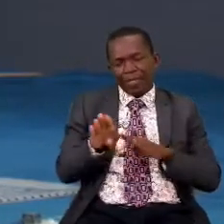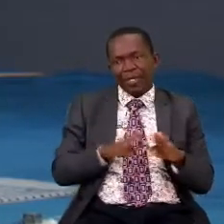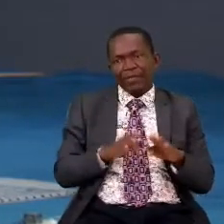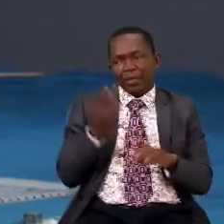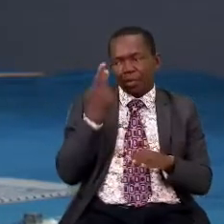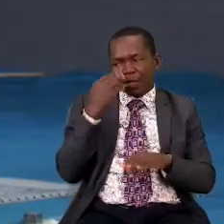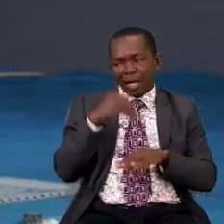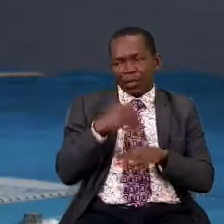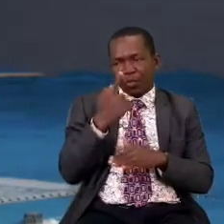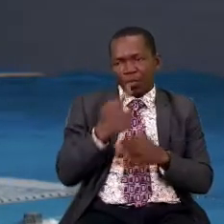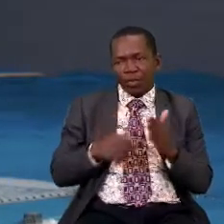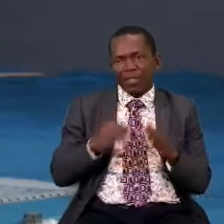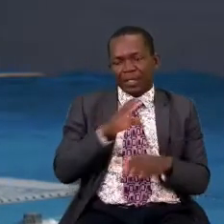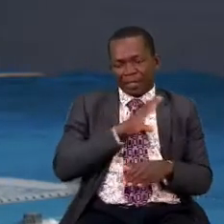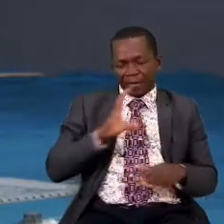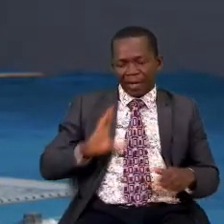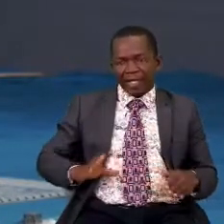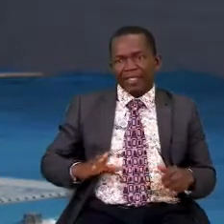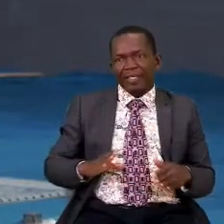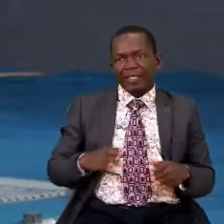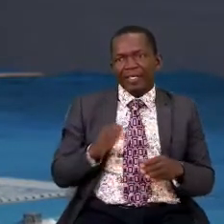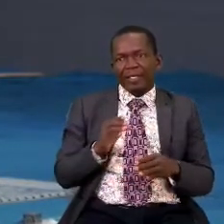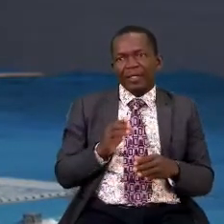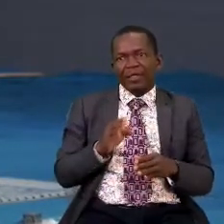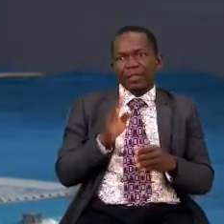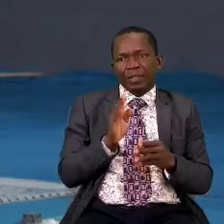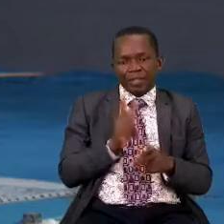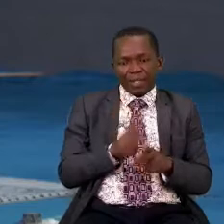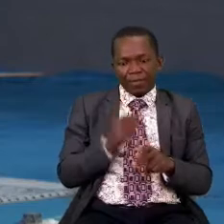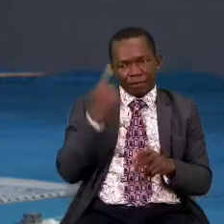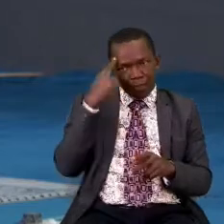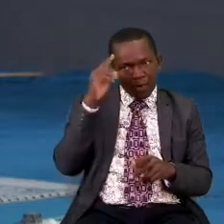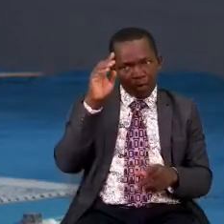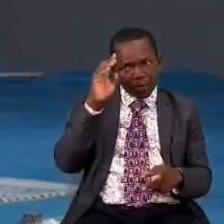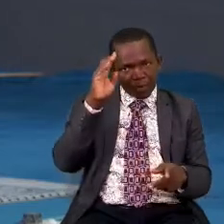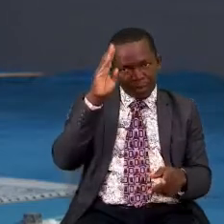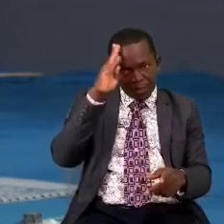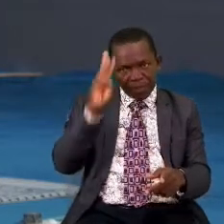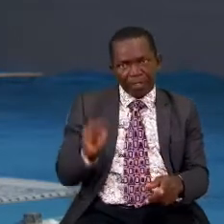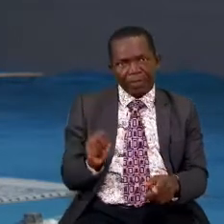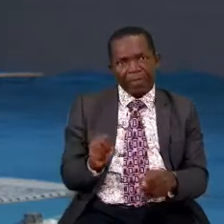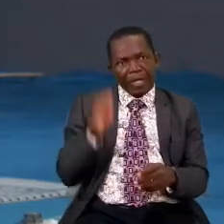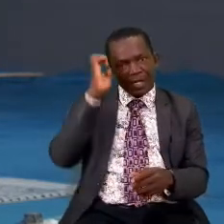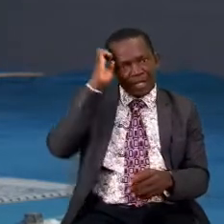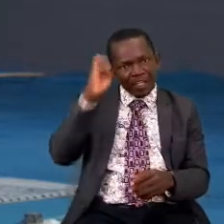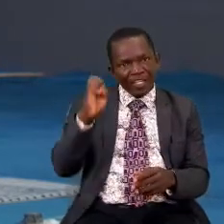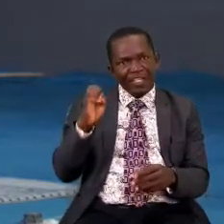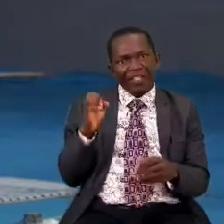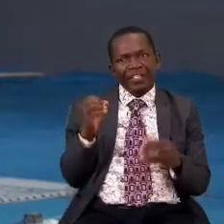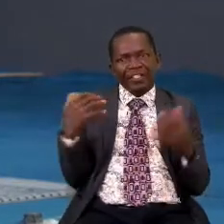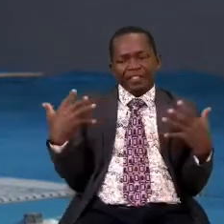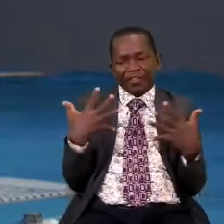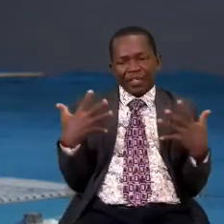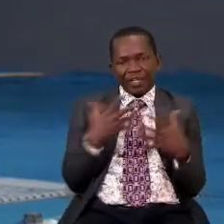and astonished said, Lord, you're now the Lord of my life, the captain of my ship, and